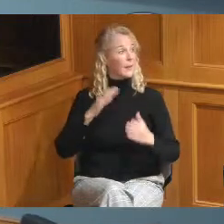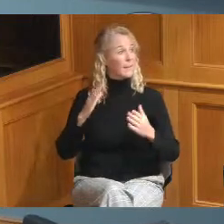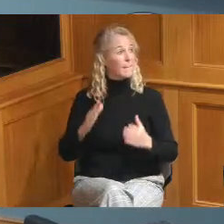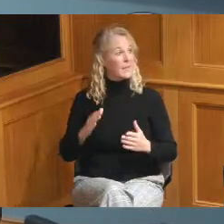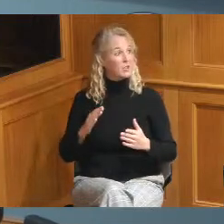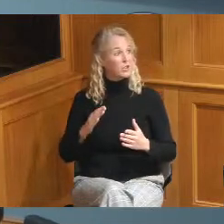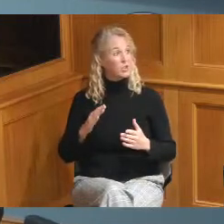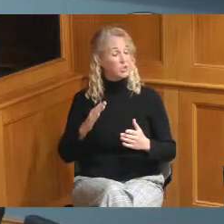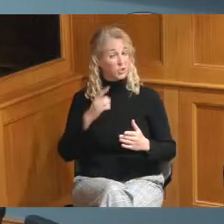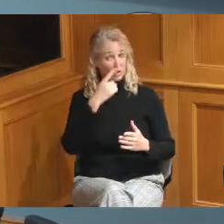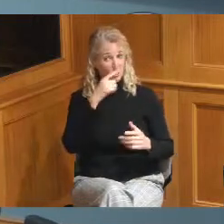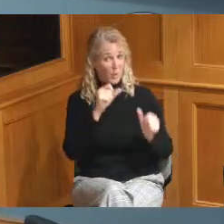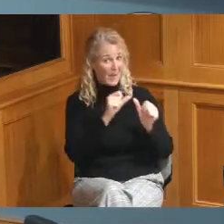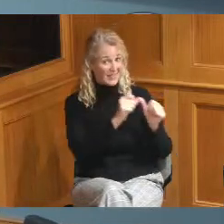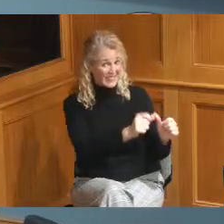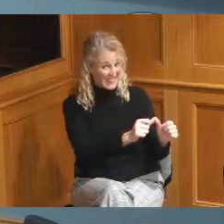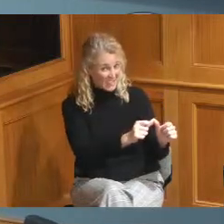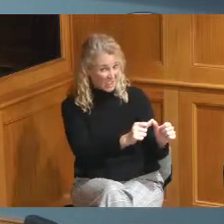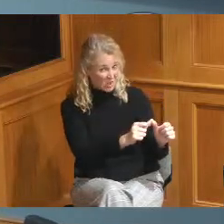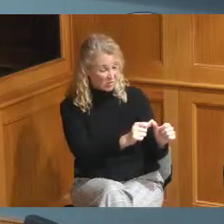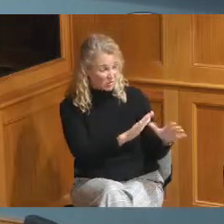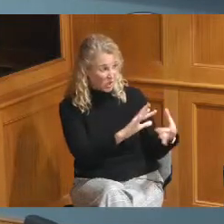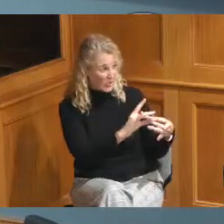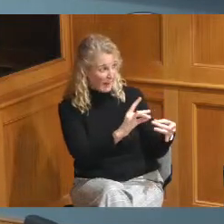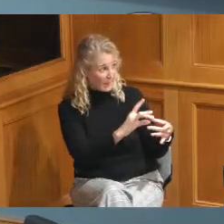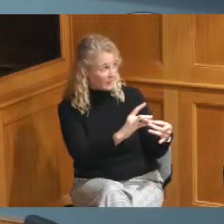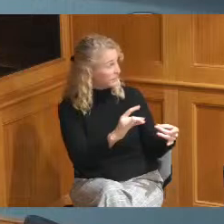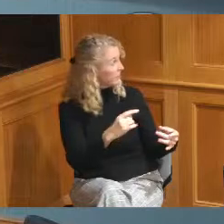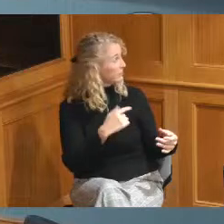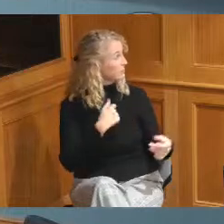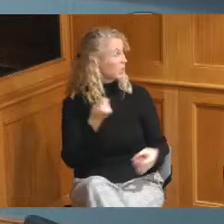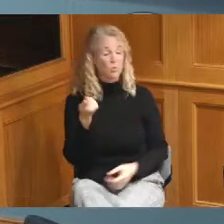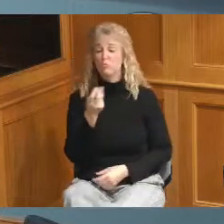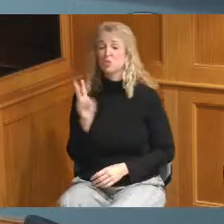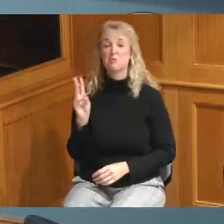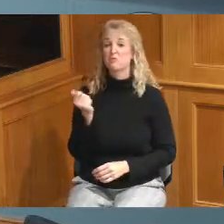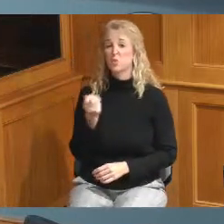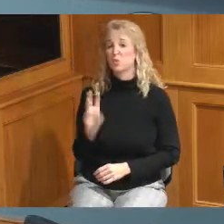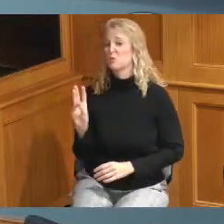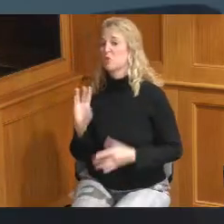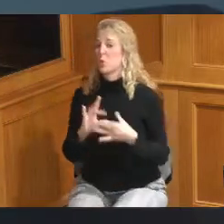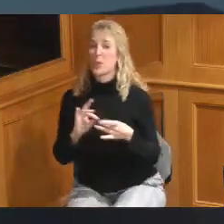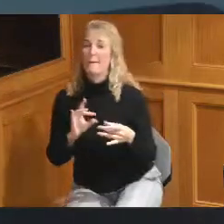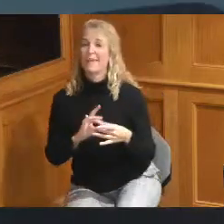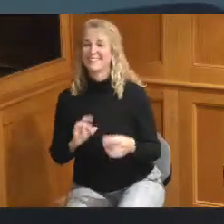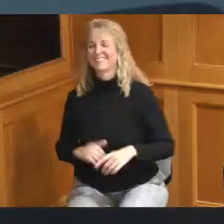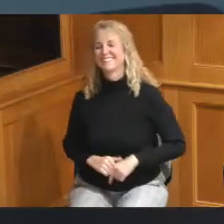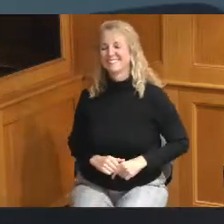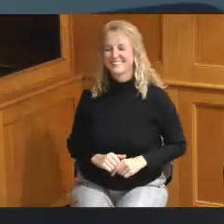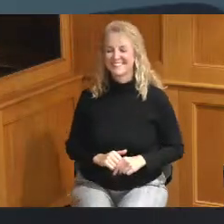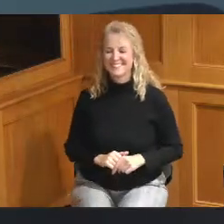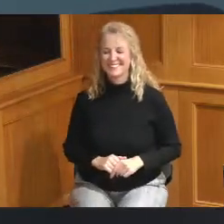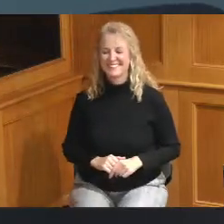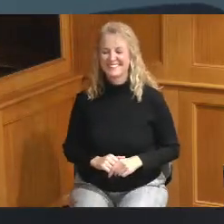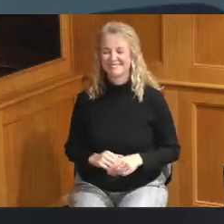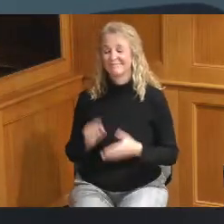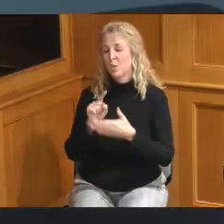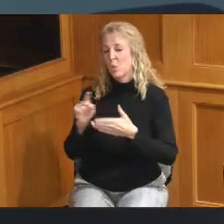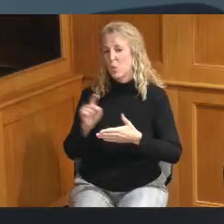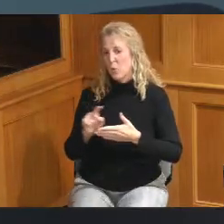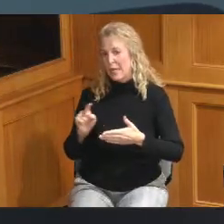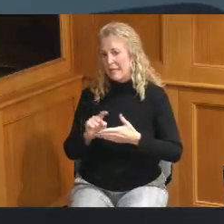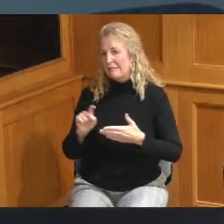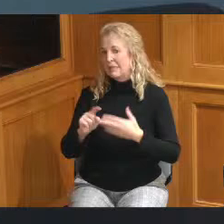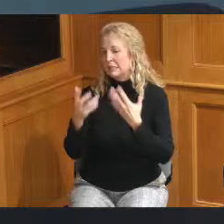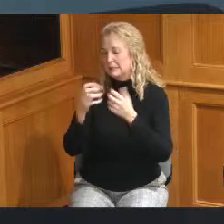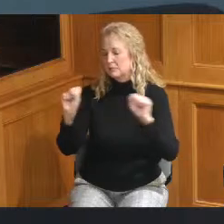her, and then we'll come back. Okay. Go ahead. Just a couple other things. The weekly White House